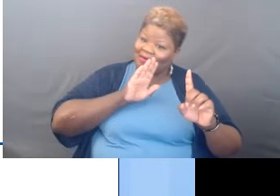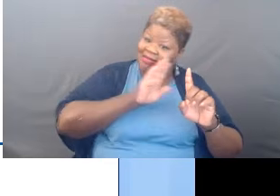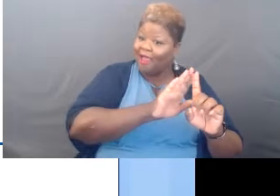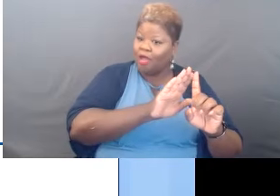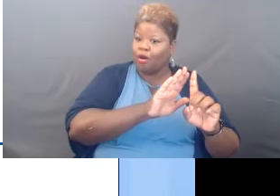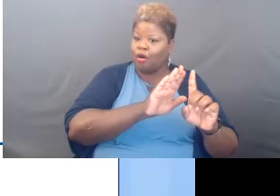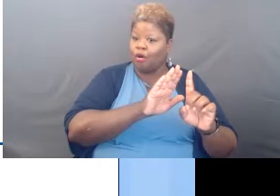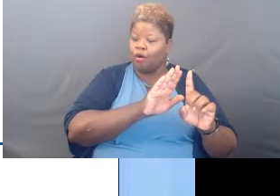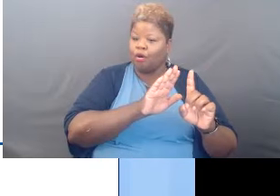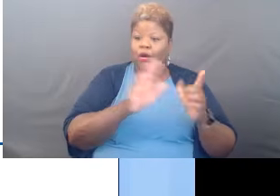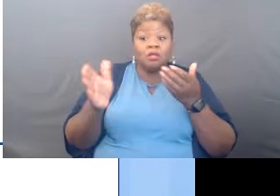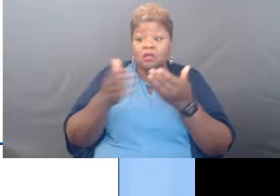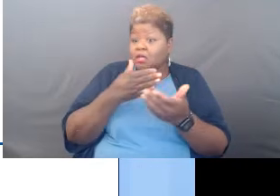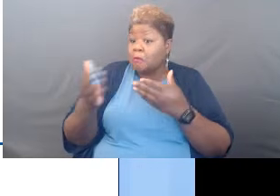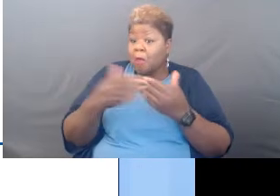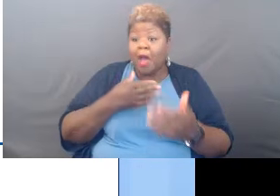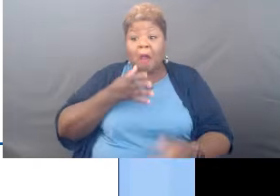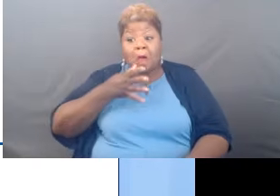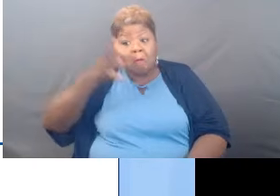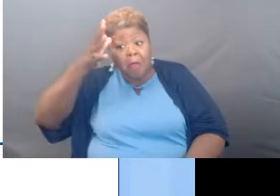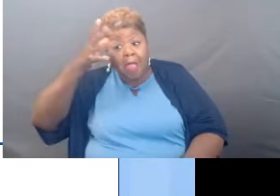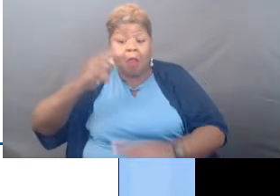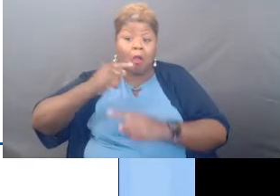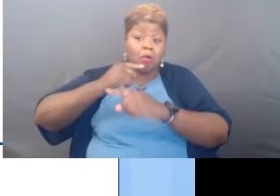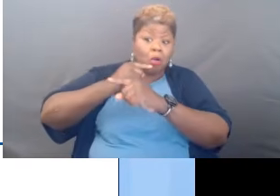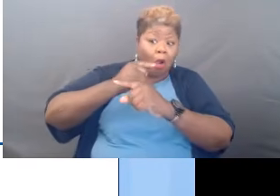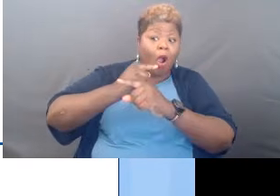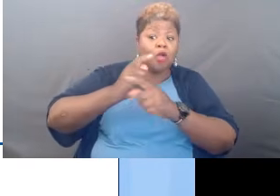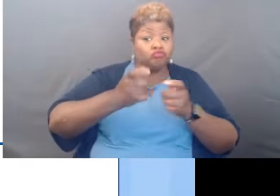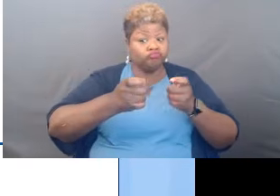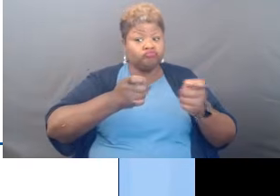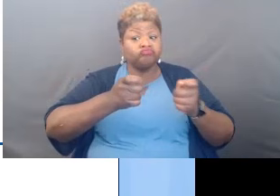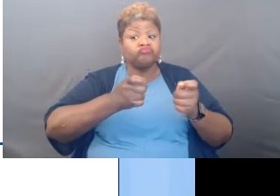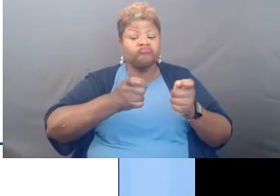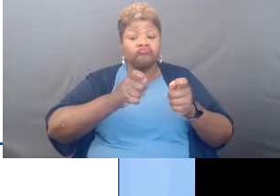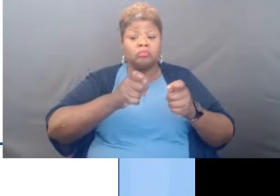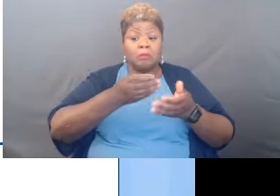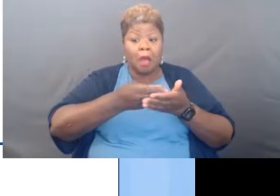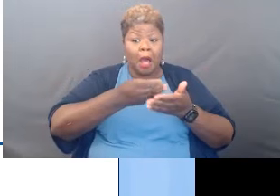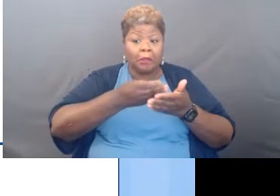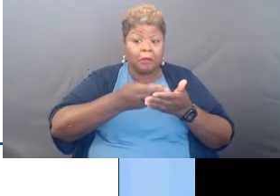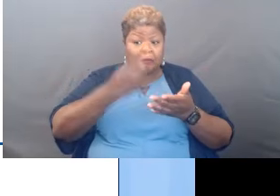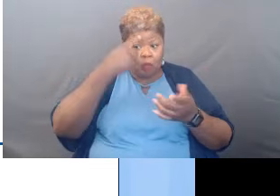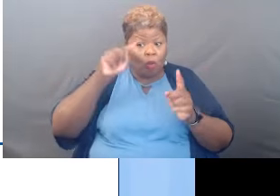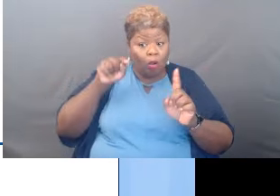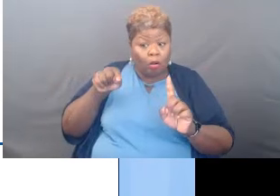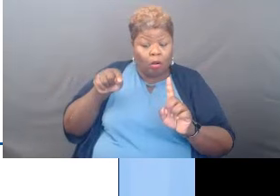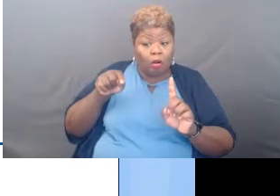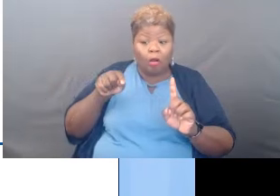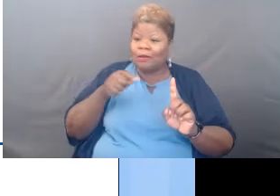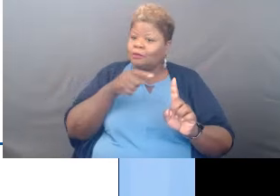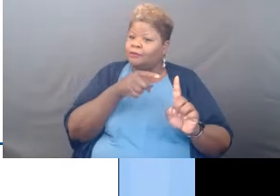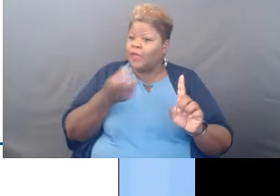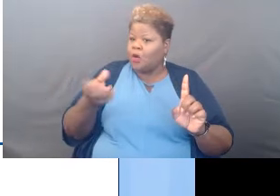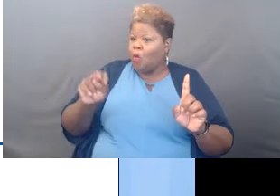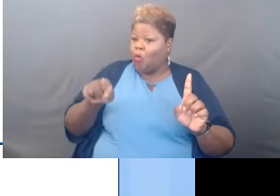disability. So whether you may have a parent or a guardian who is administering an account for the beneficiary, they do not